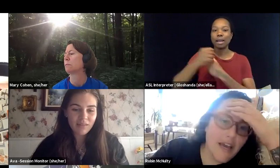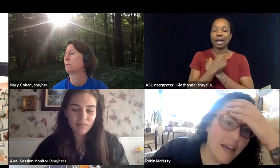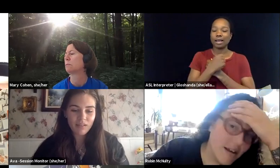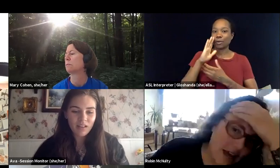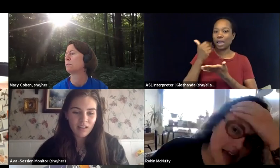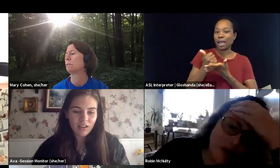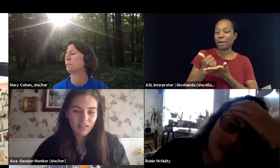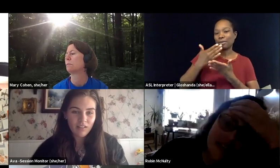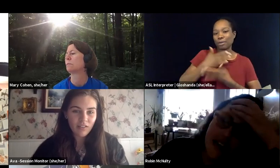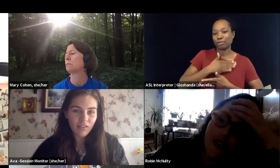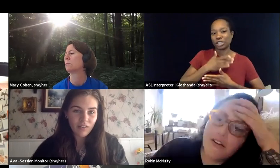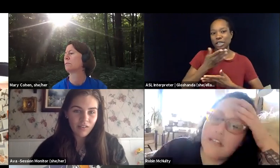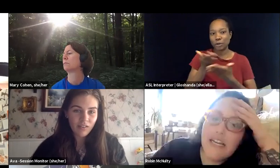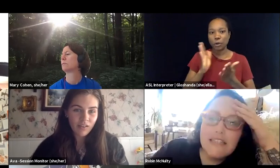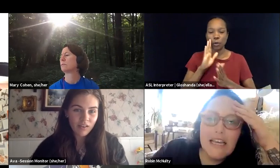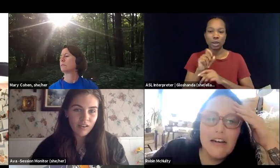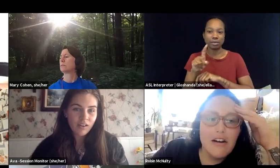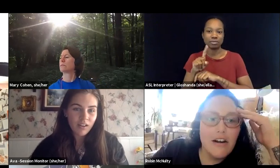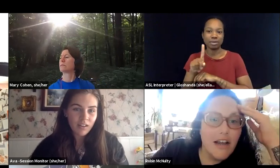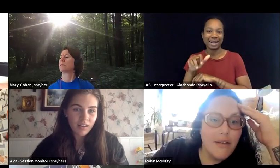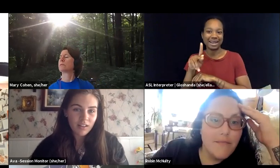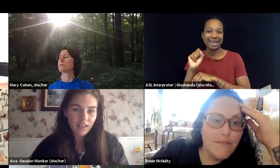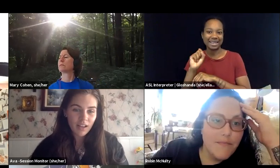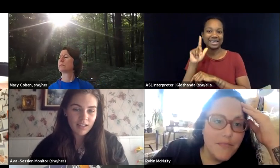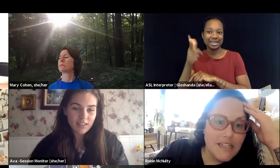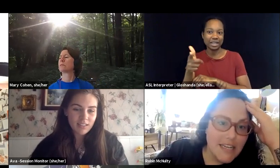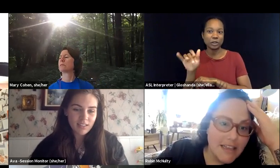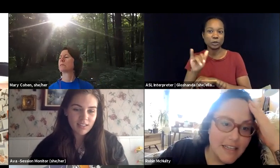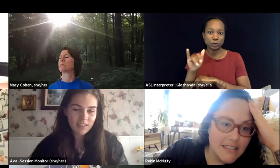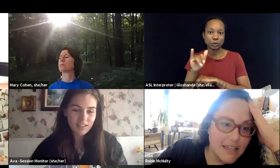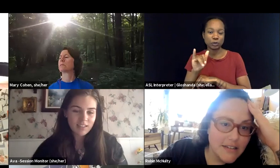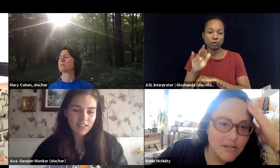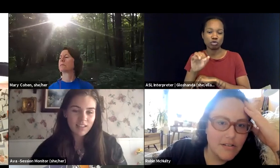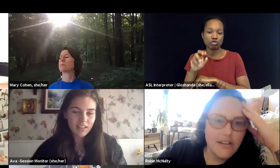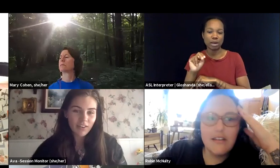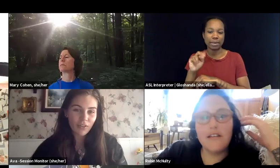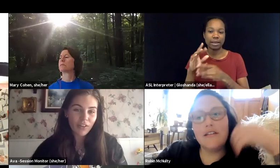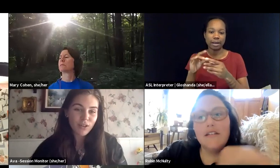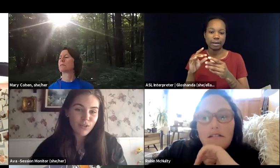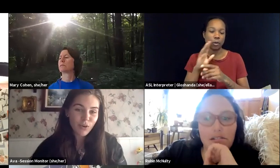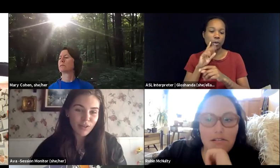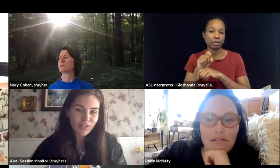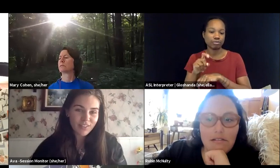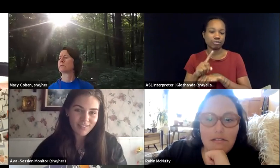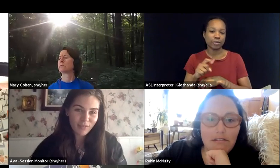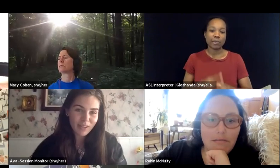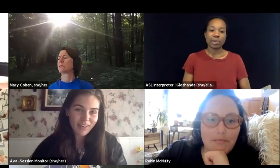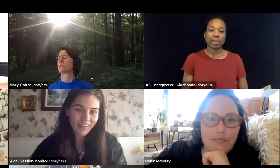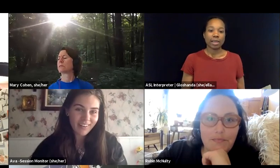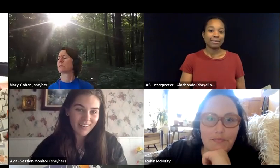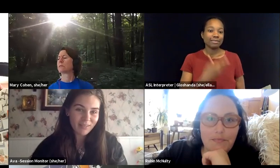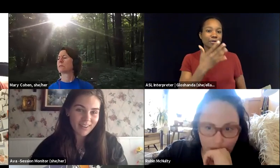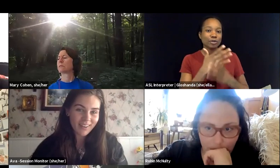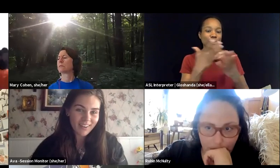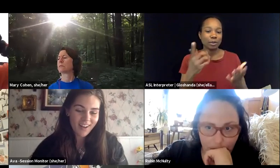Yes, yeah. And we'll be sending out those links later, Dee and Lisa. So there you go. Thank you so much for being